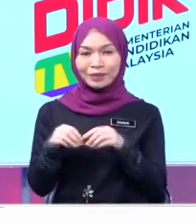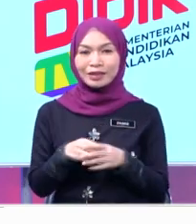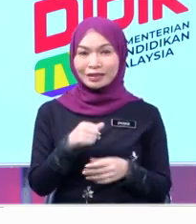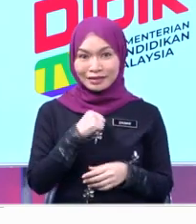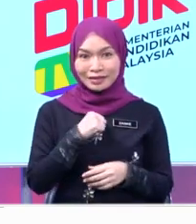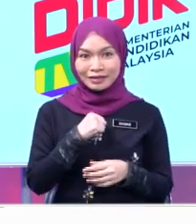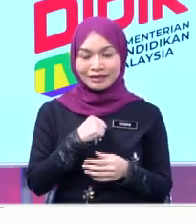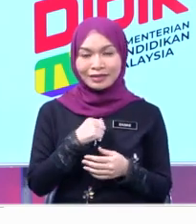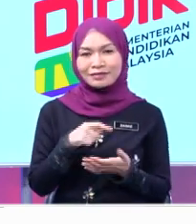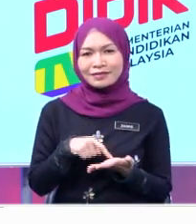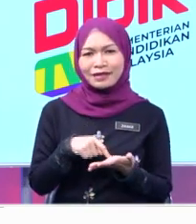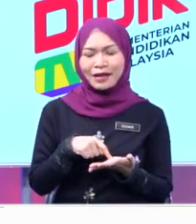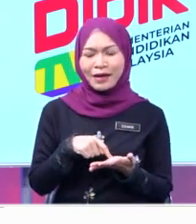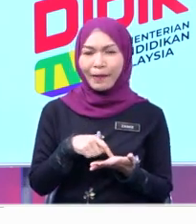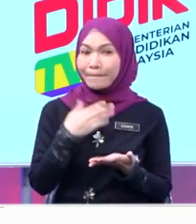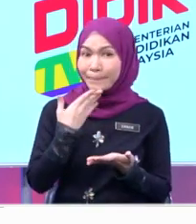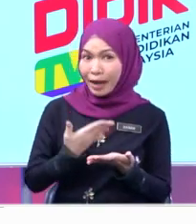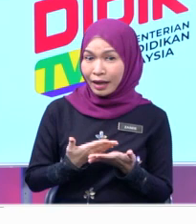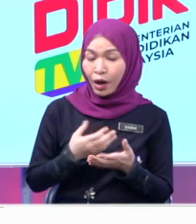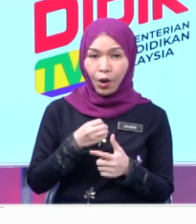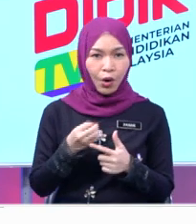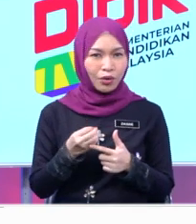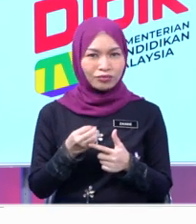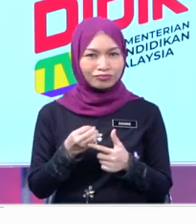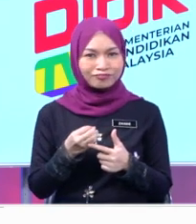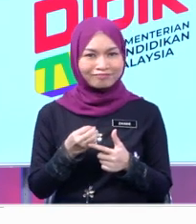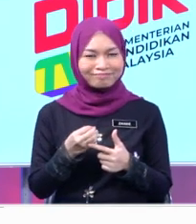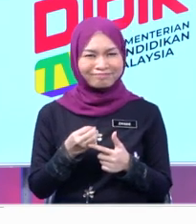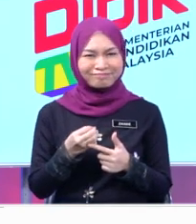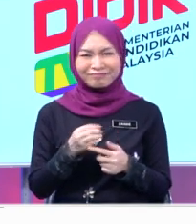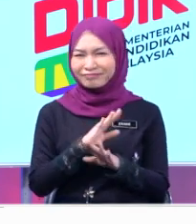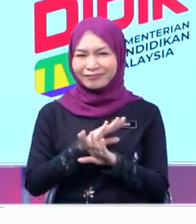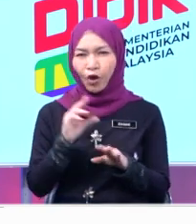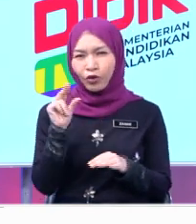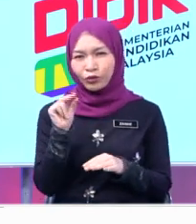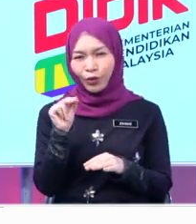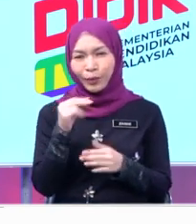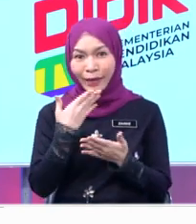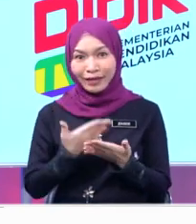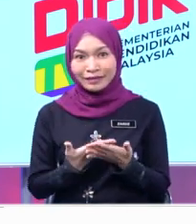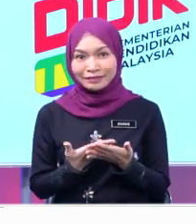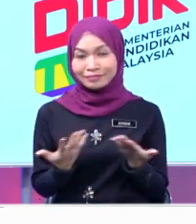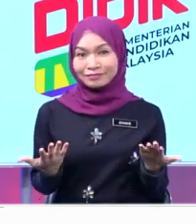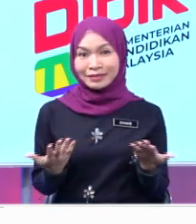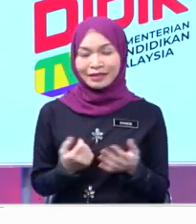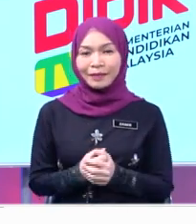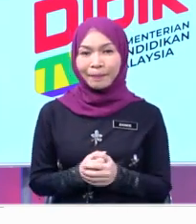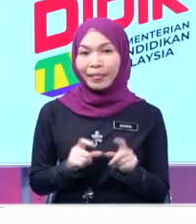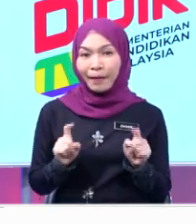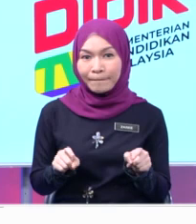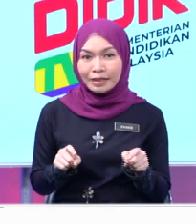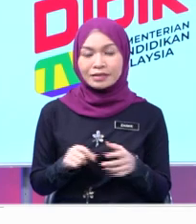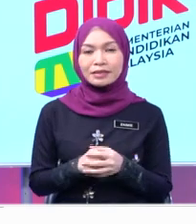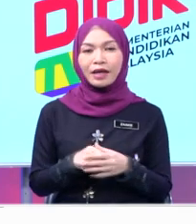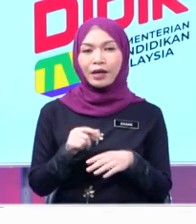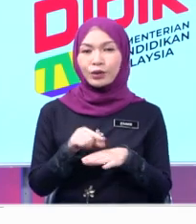this a good thing or a bad thing for people? So they have to give their opinion. So you must use phrases, for